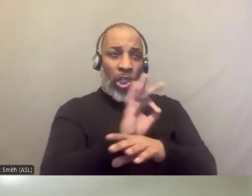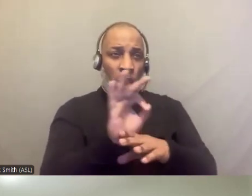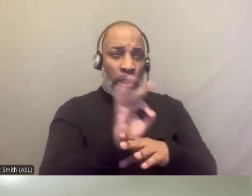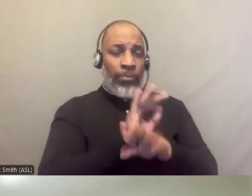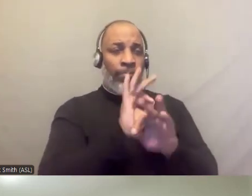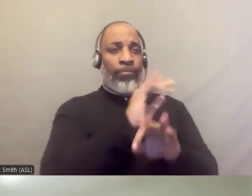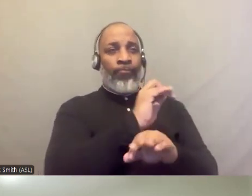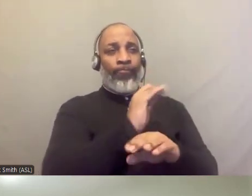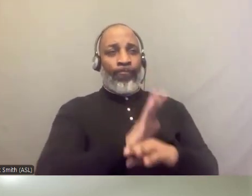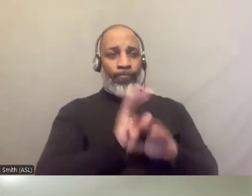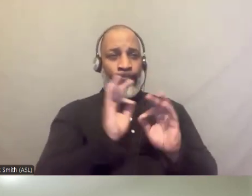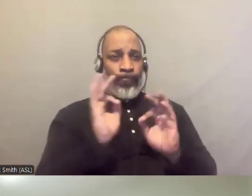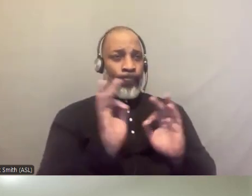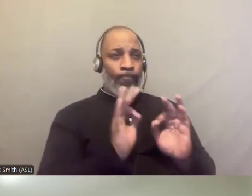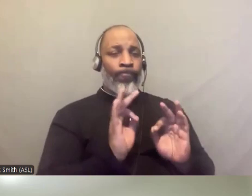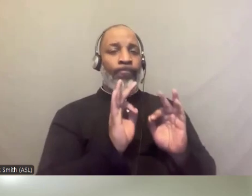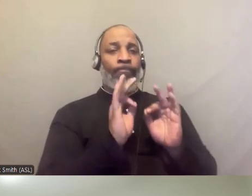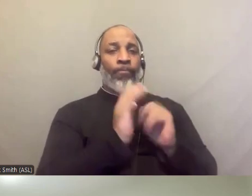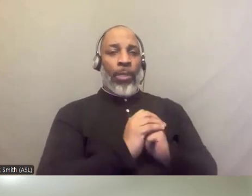their job.